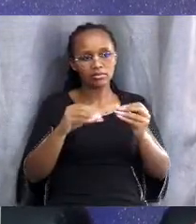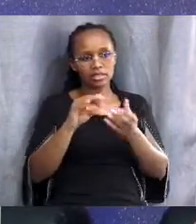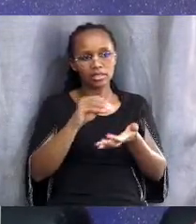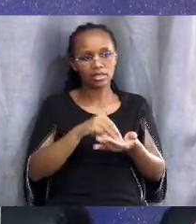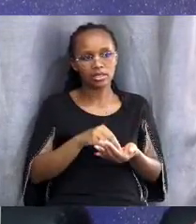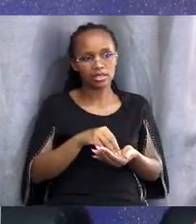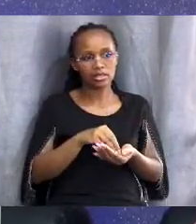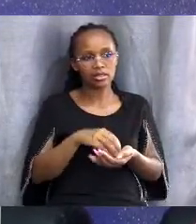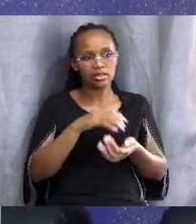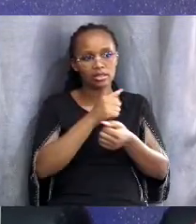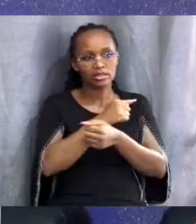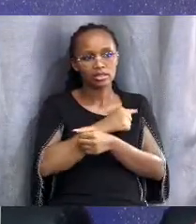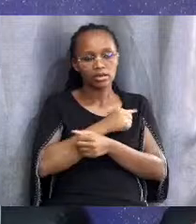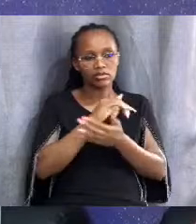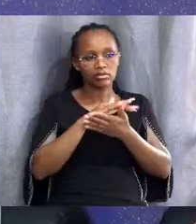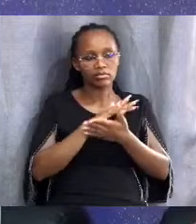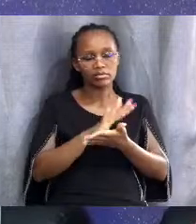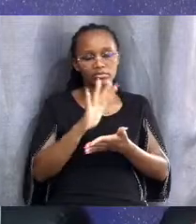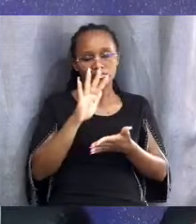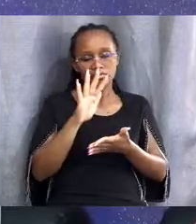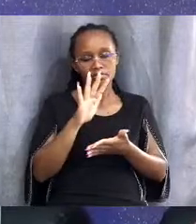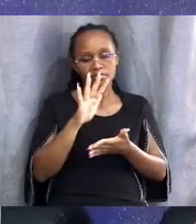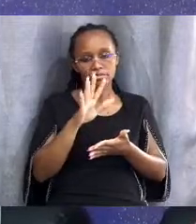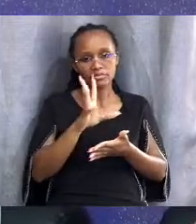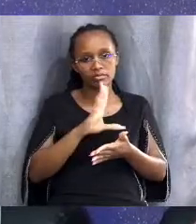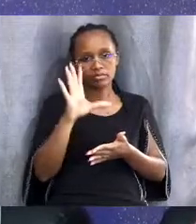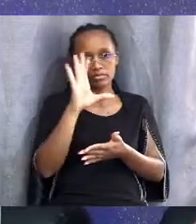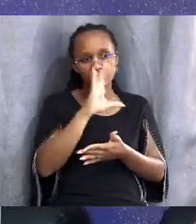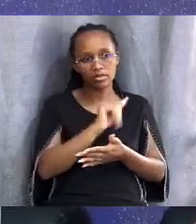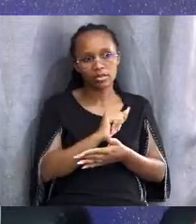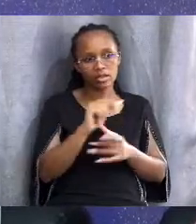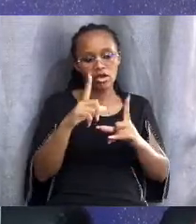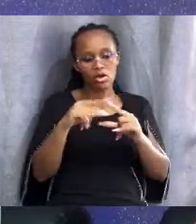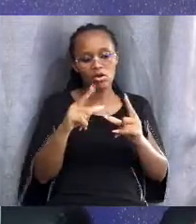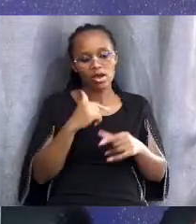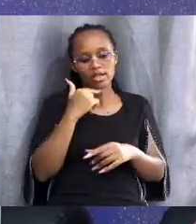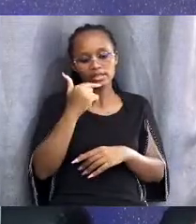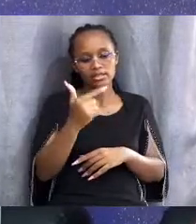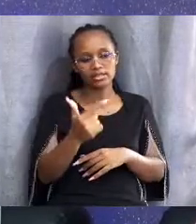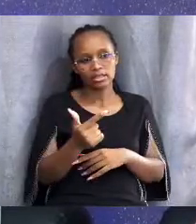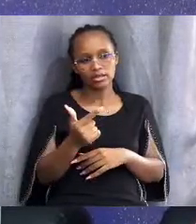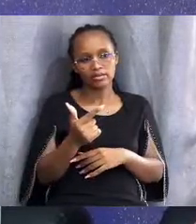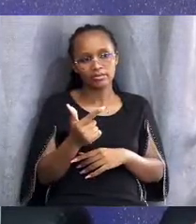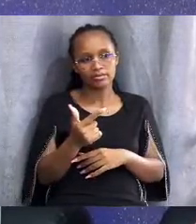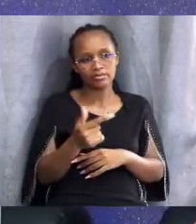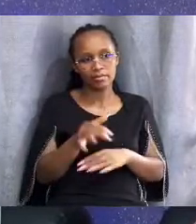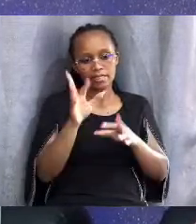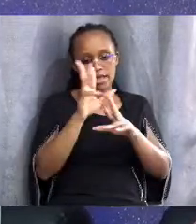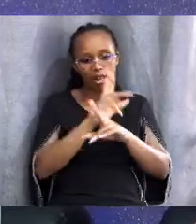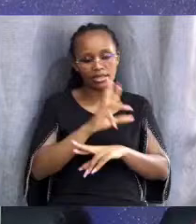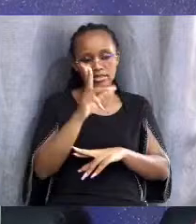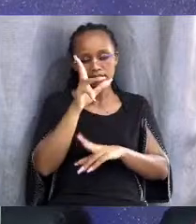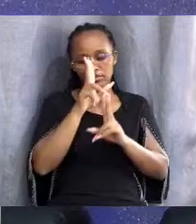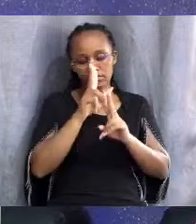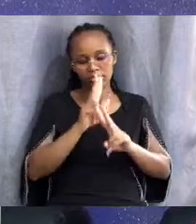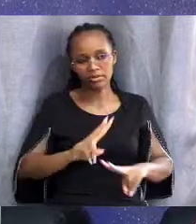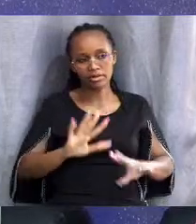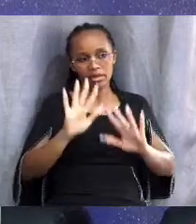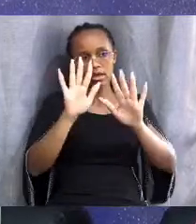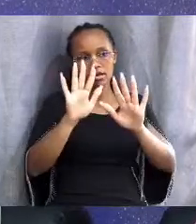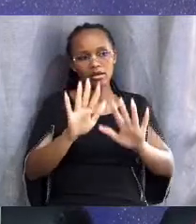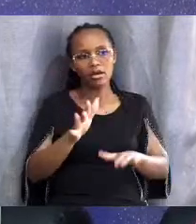know that you are loved beyond measure and missed more than words can express. Rest in peace, my precious